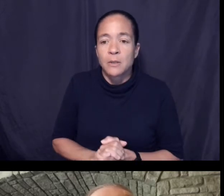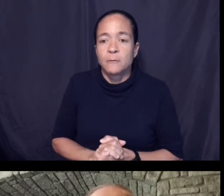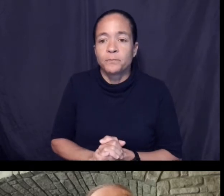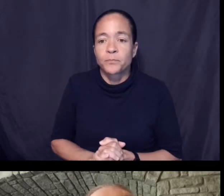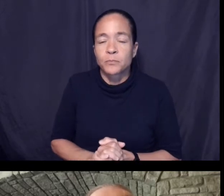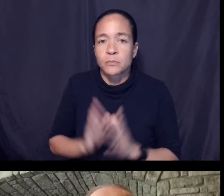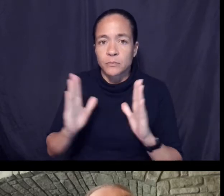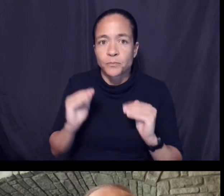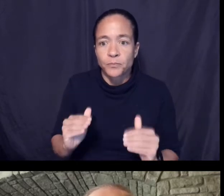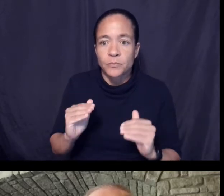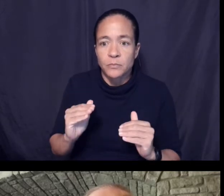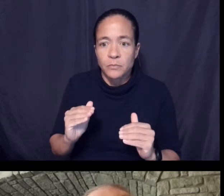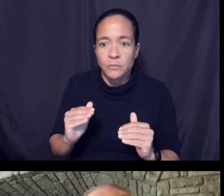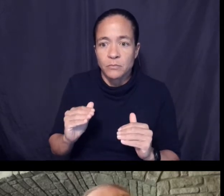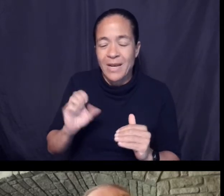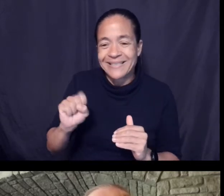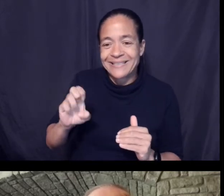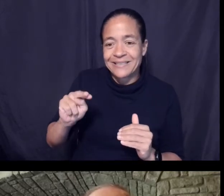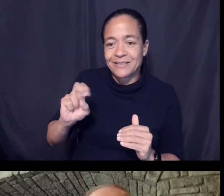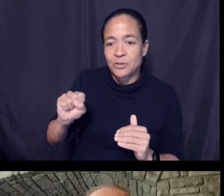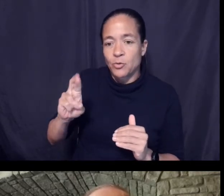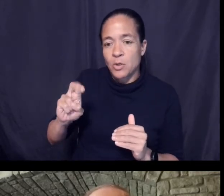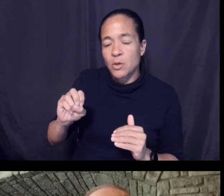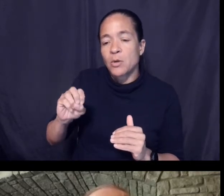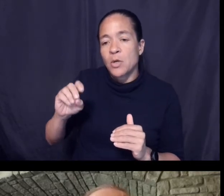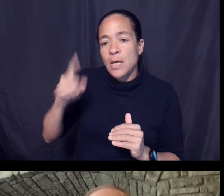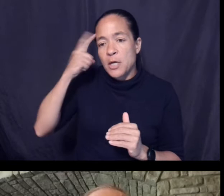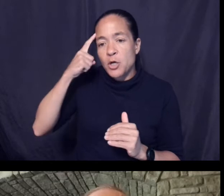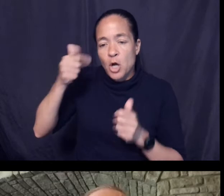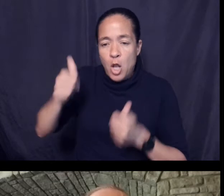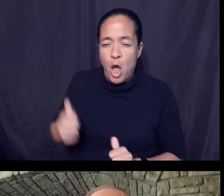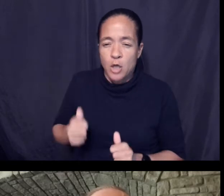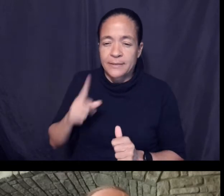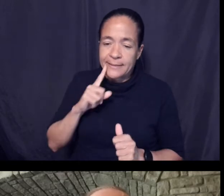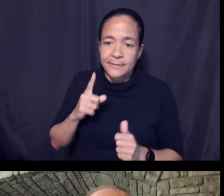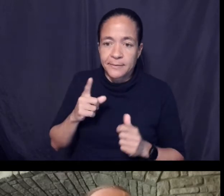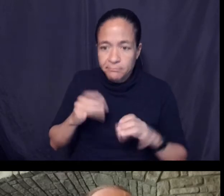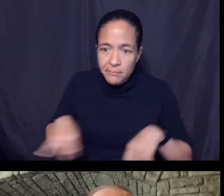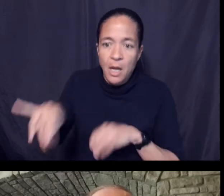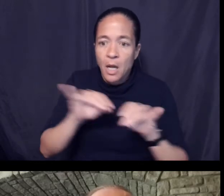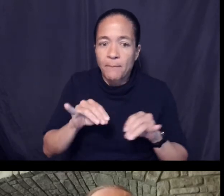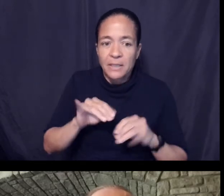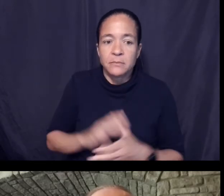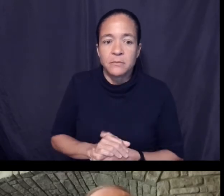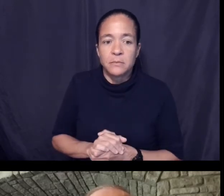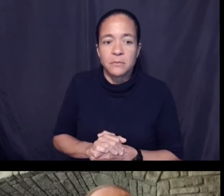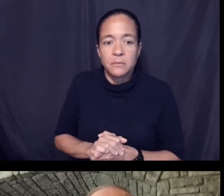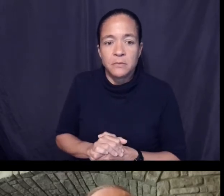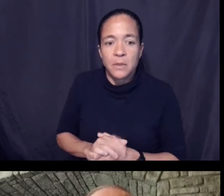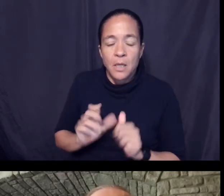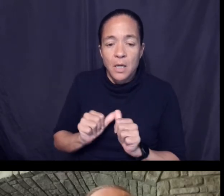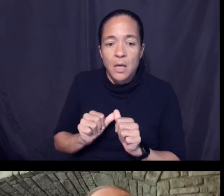hearing loss is the most common of these serious sequelae. And then less frequent, but certainly as severe